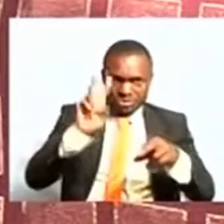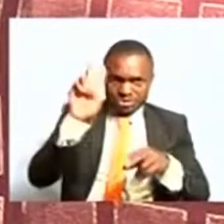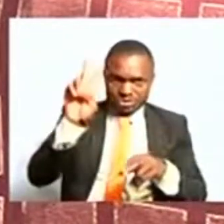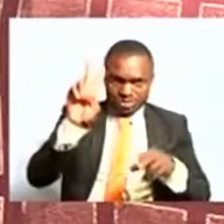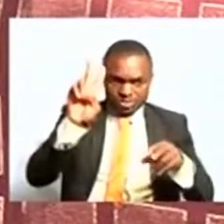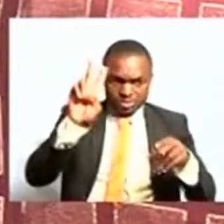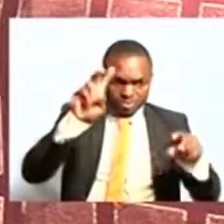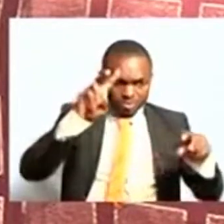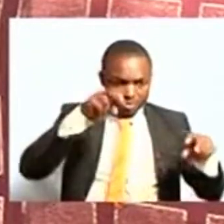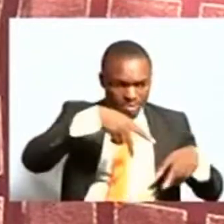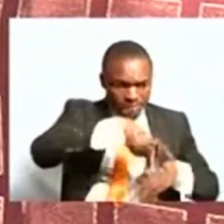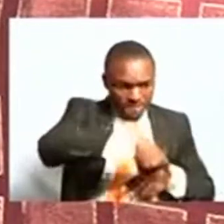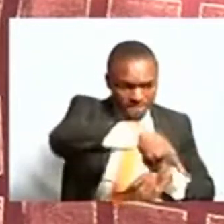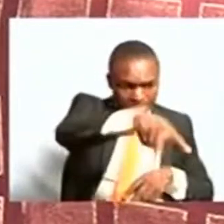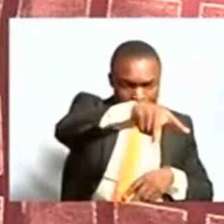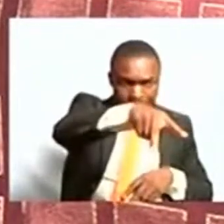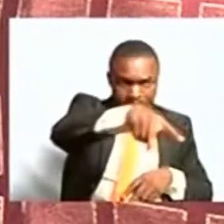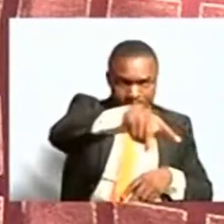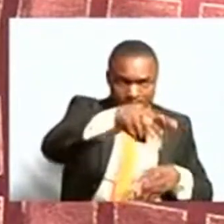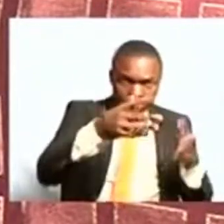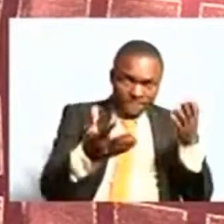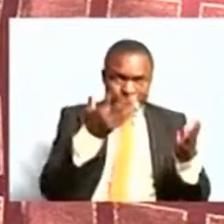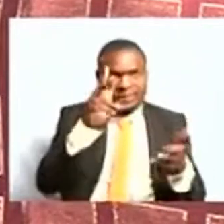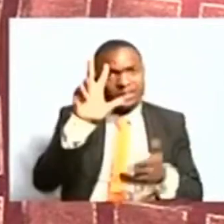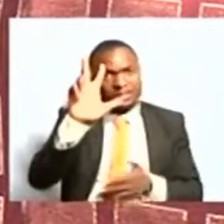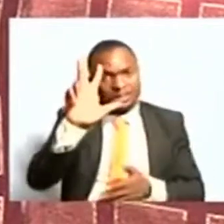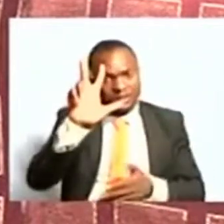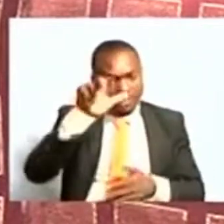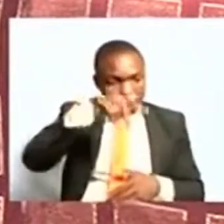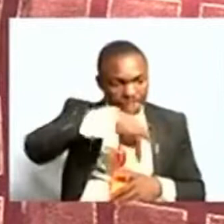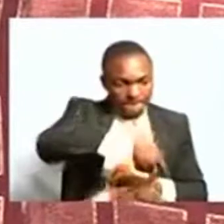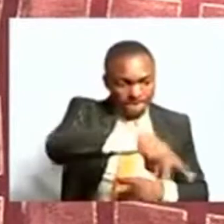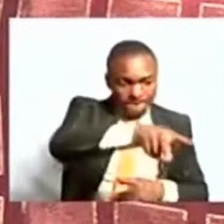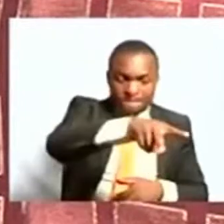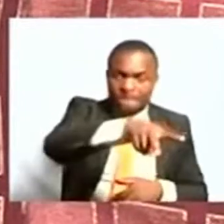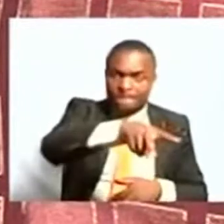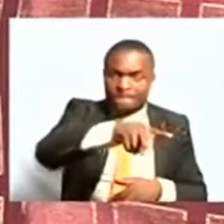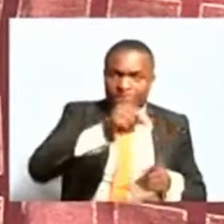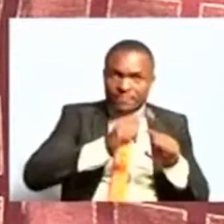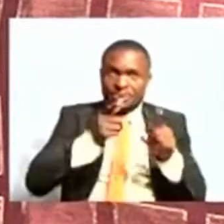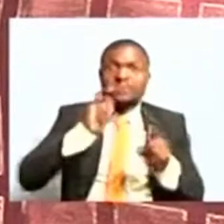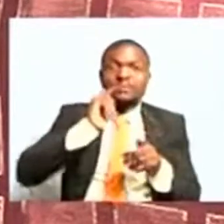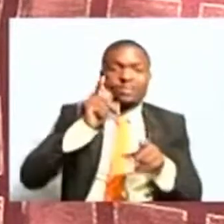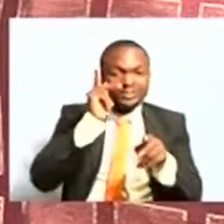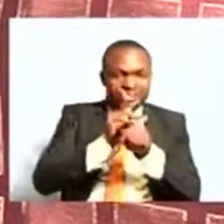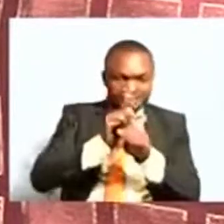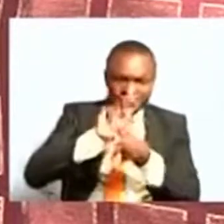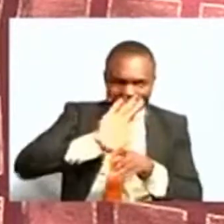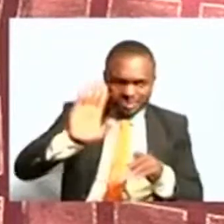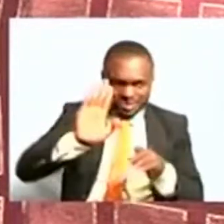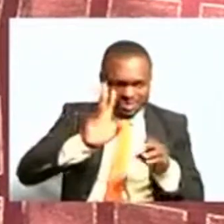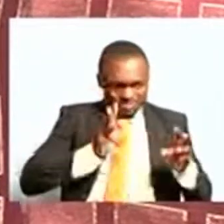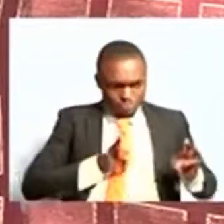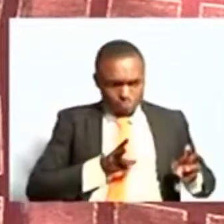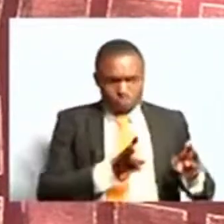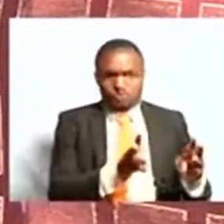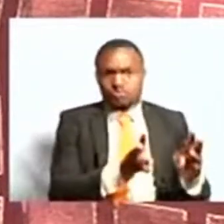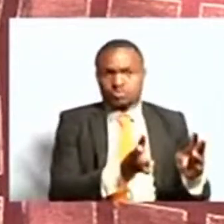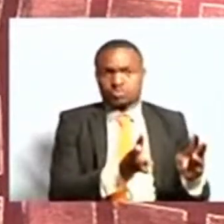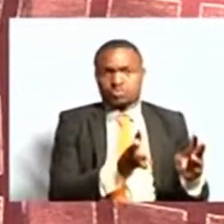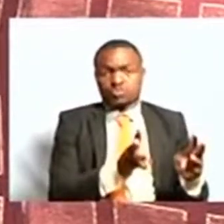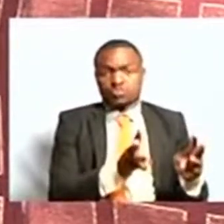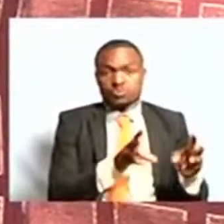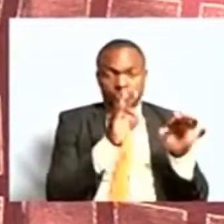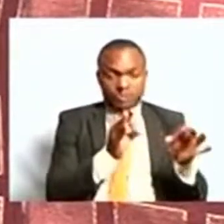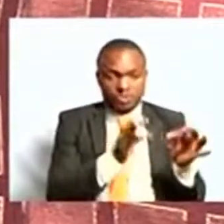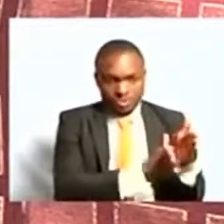lanes on one road, or there are 3 lanes on one road, but you should stick into your lane, because the minute you fail to get you